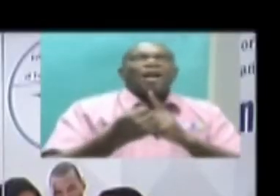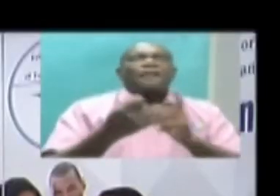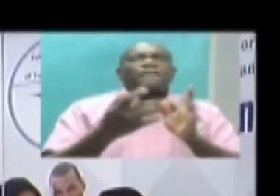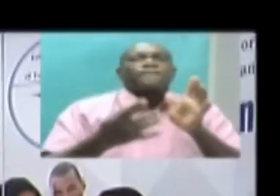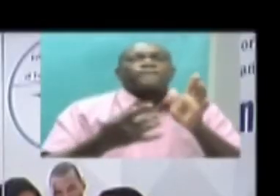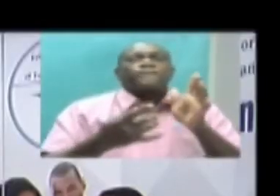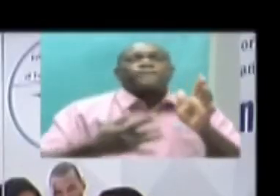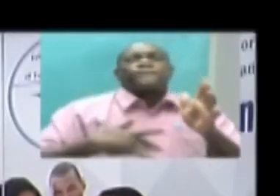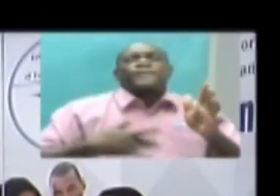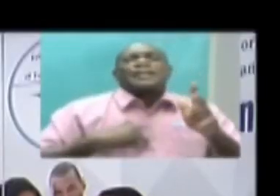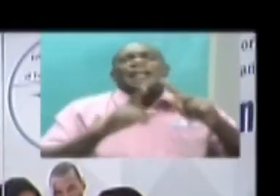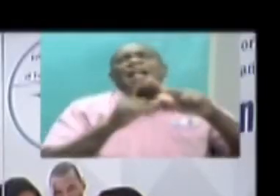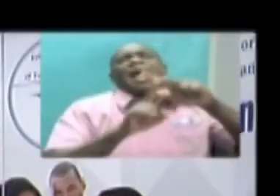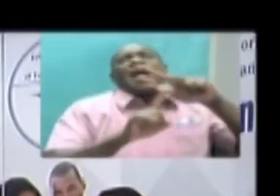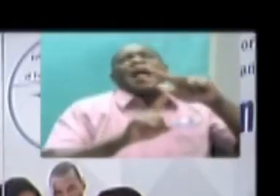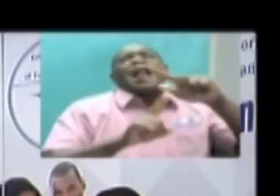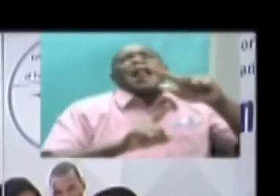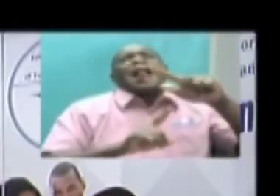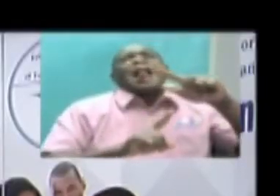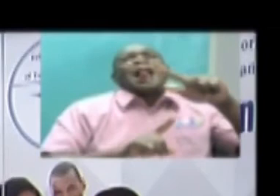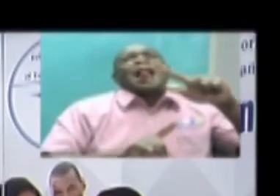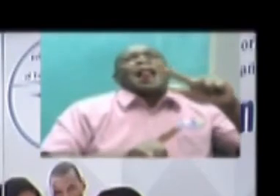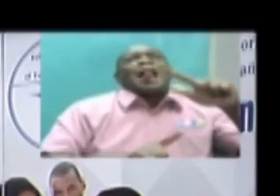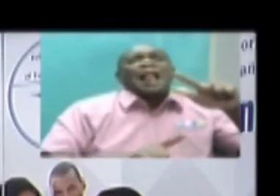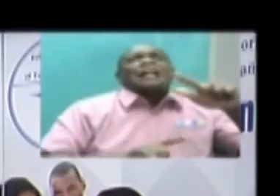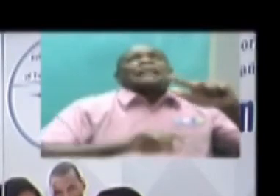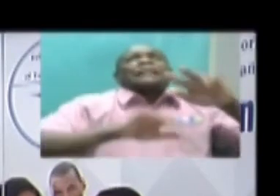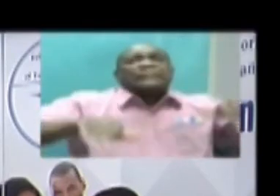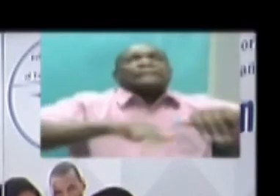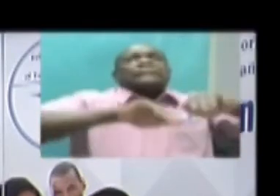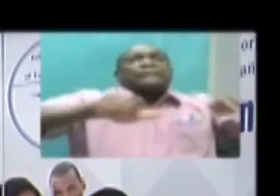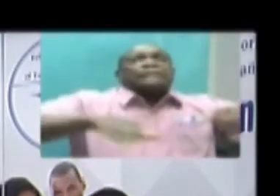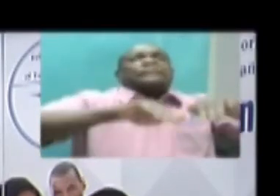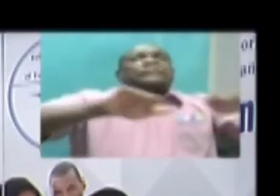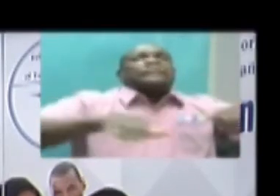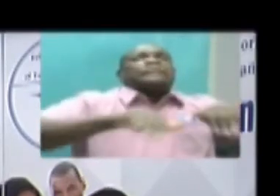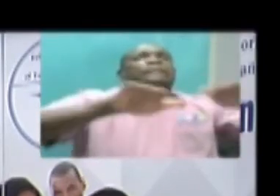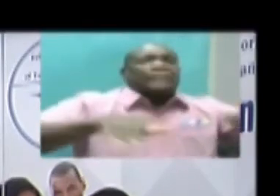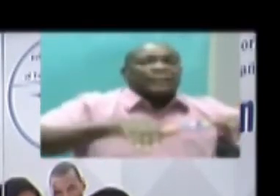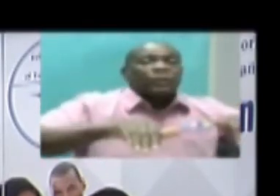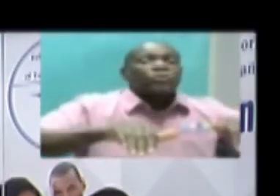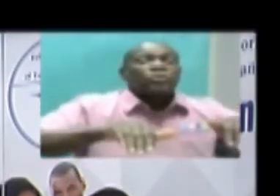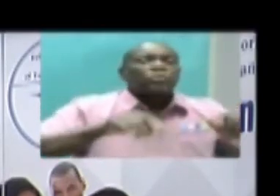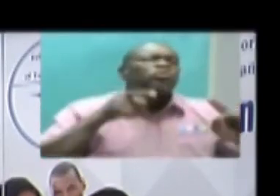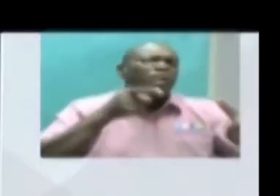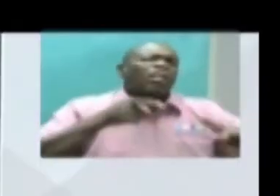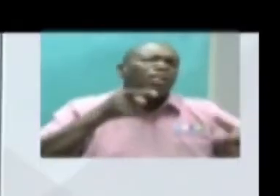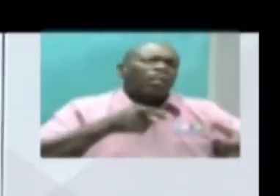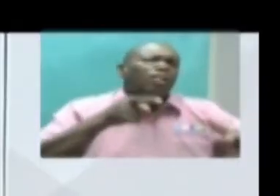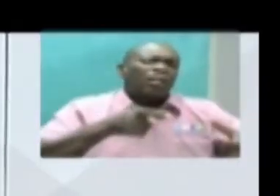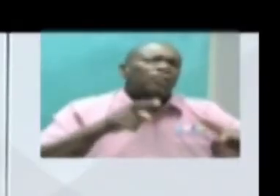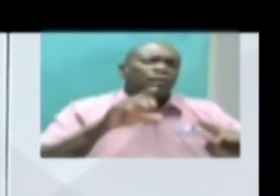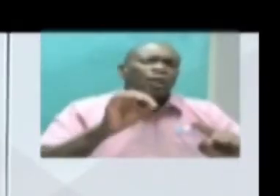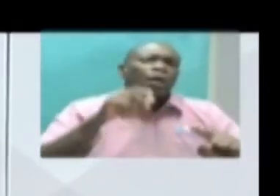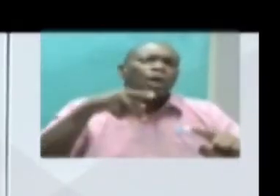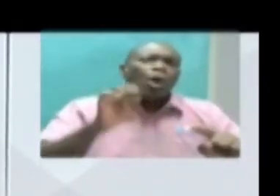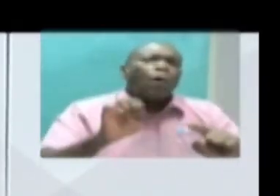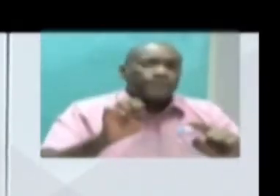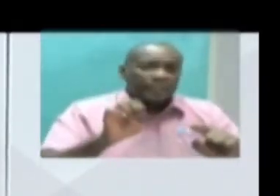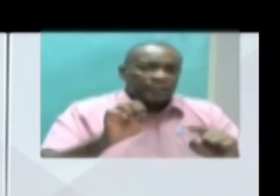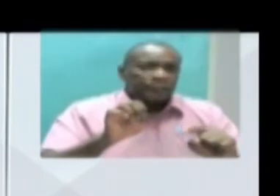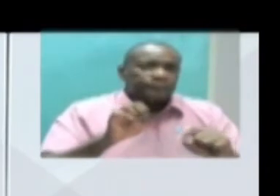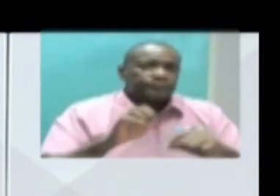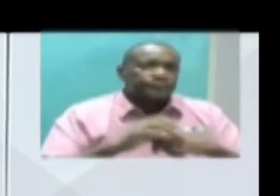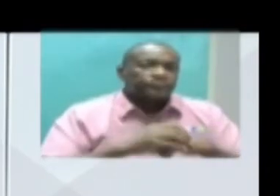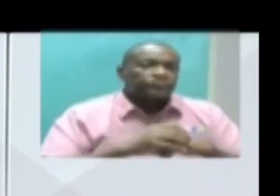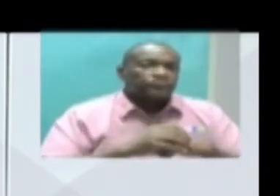floating devices, we were just there trying to, you know, make probably in the focus the way in which things were happening. And, you know, that's probably what it feels